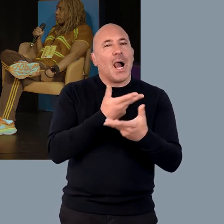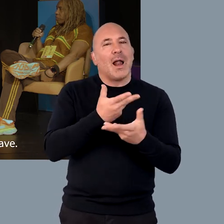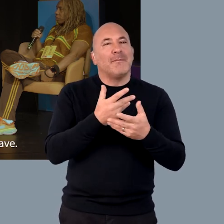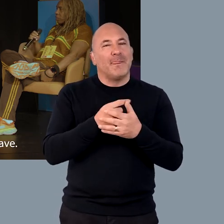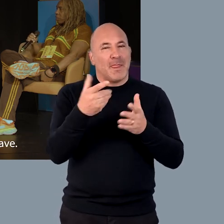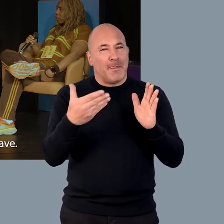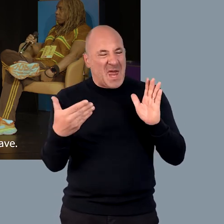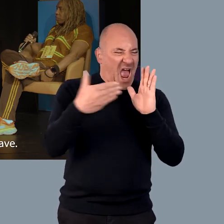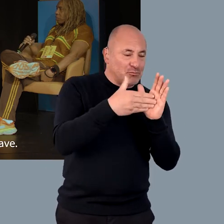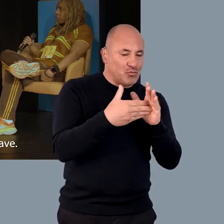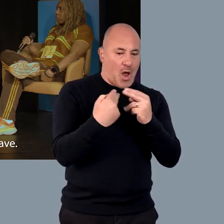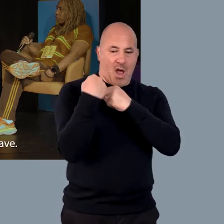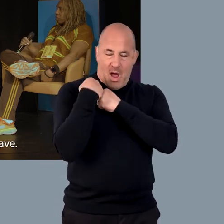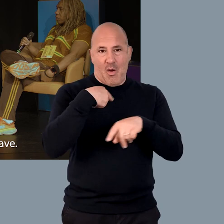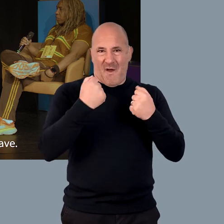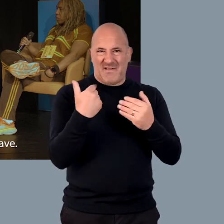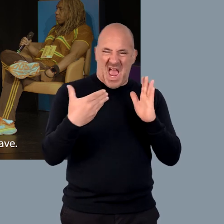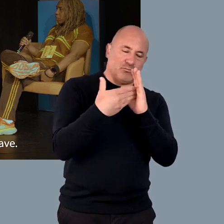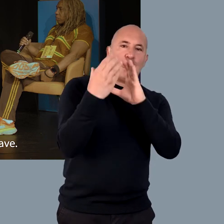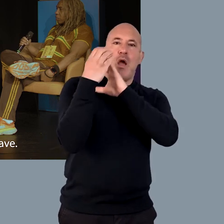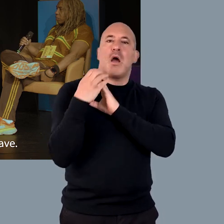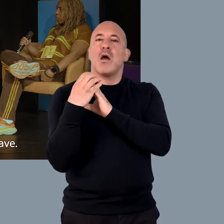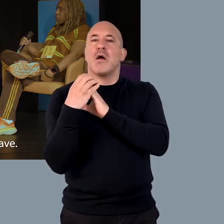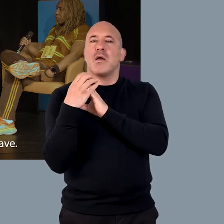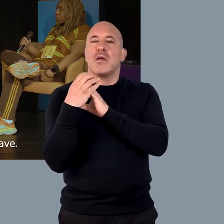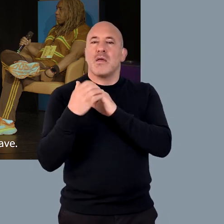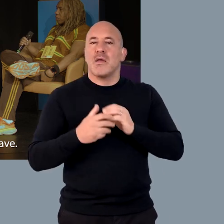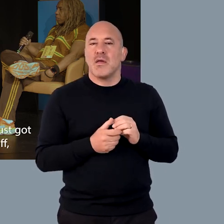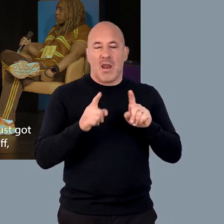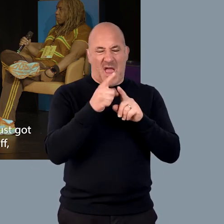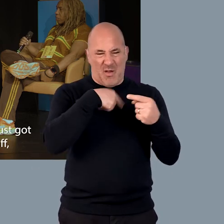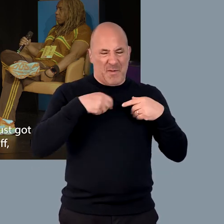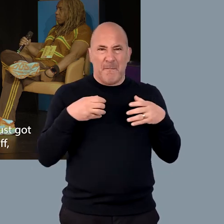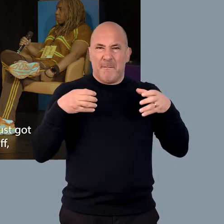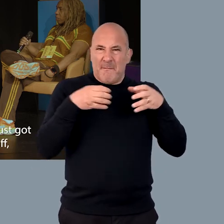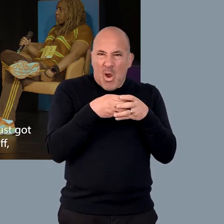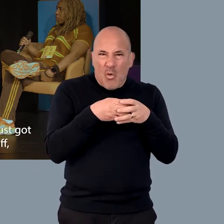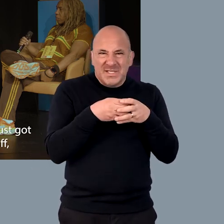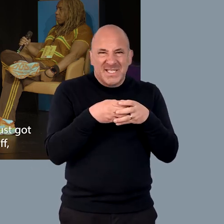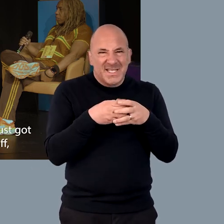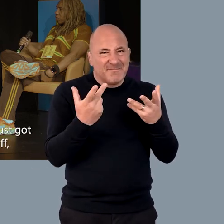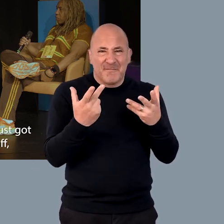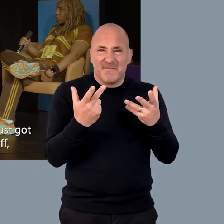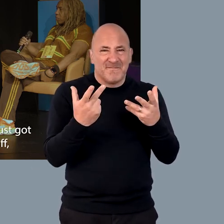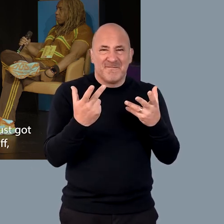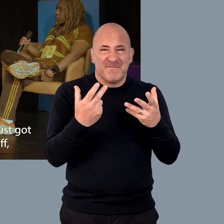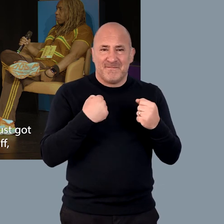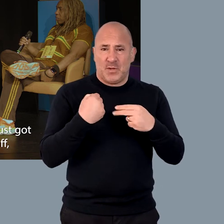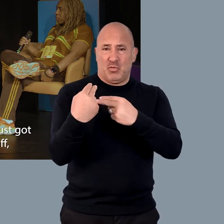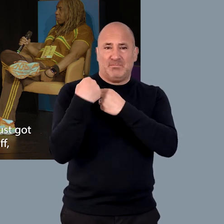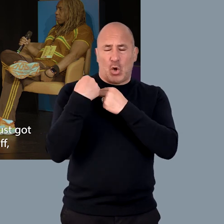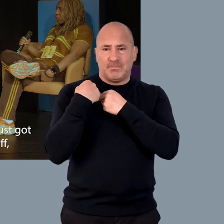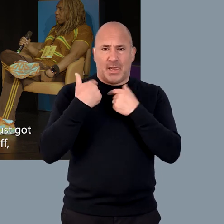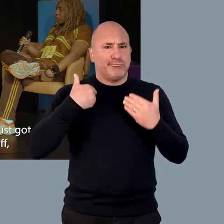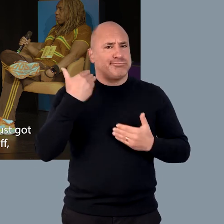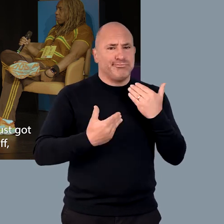before was like the extra um Responsibility that we have like when you are in a minority You've